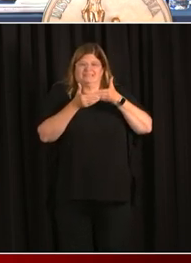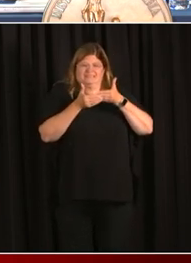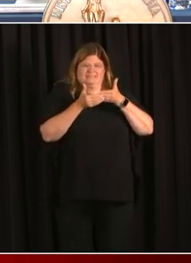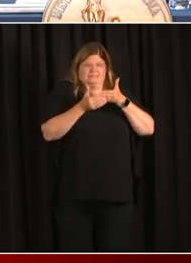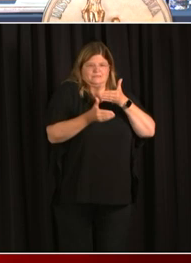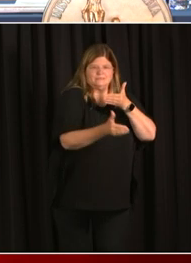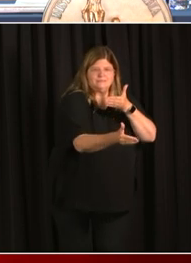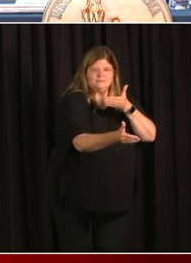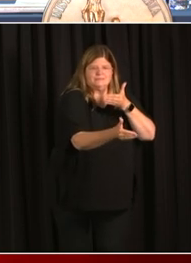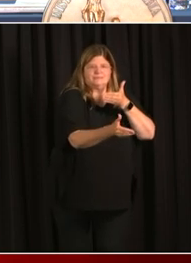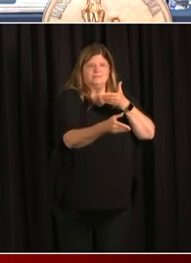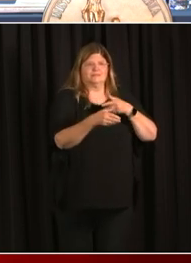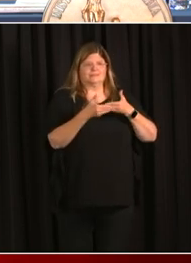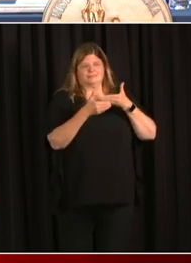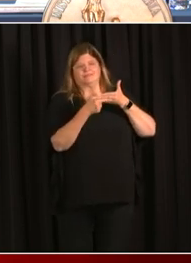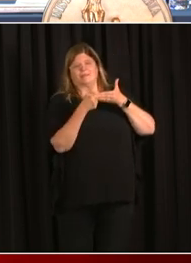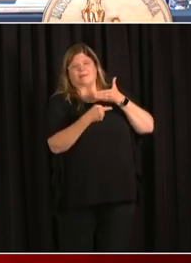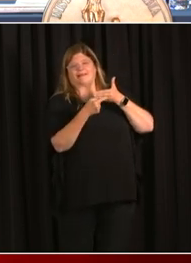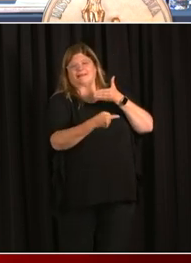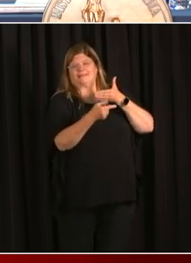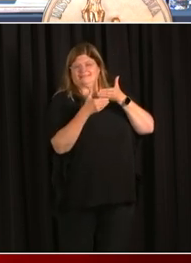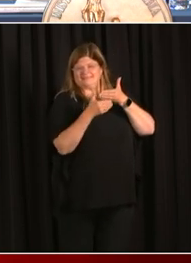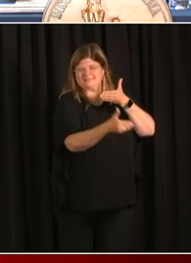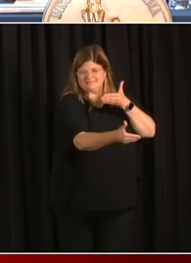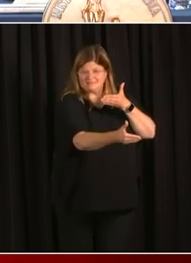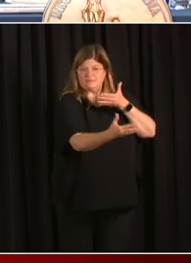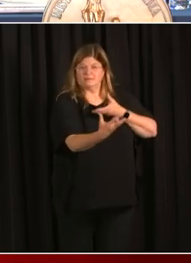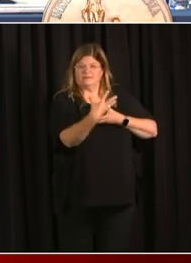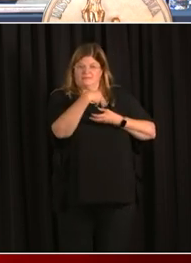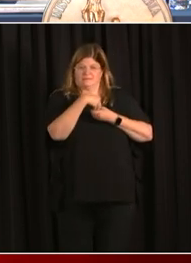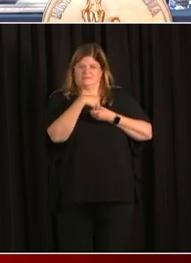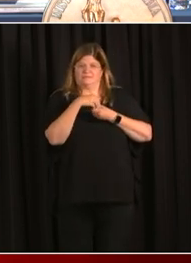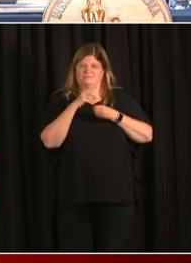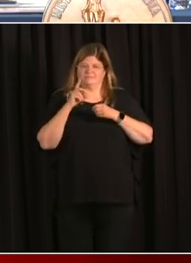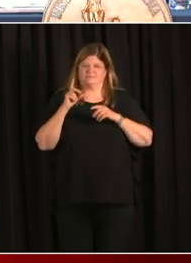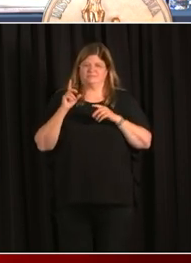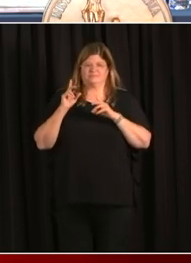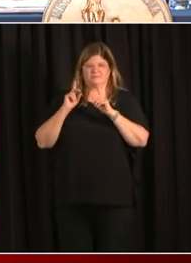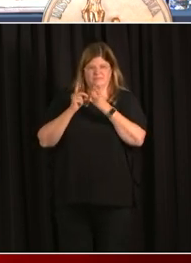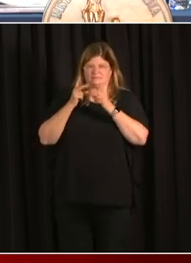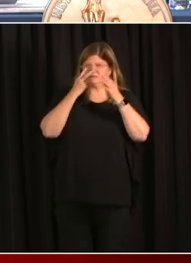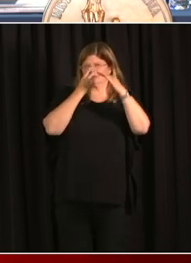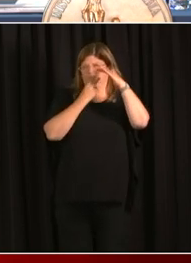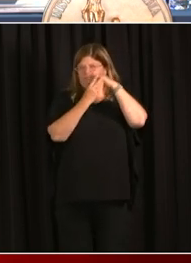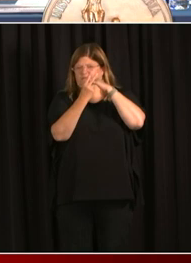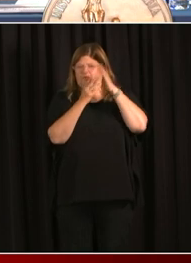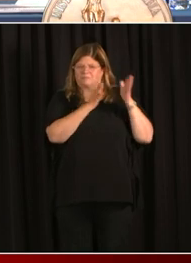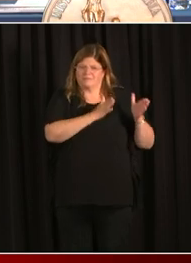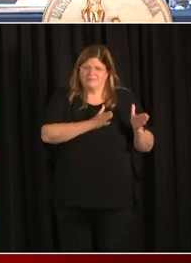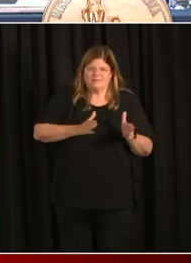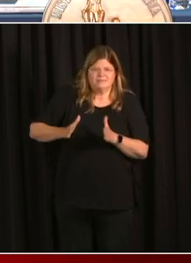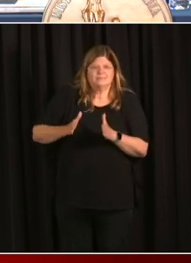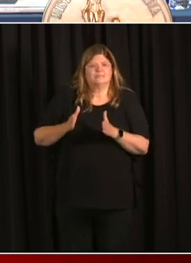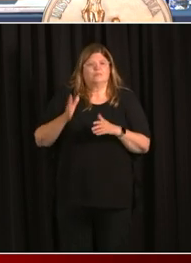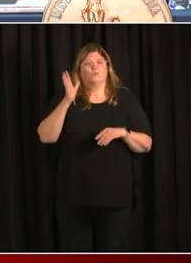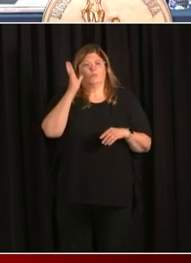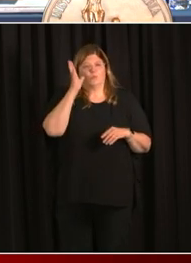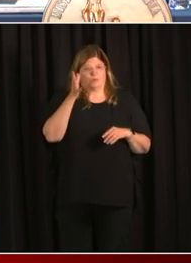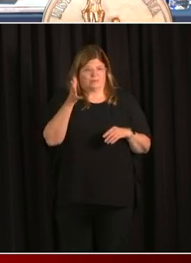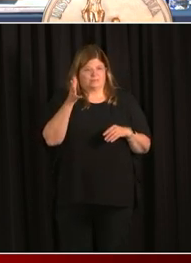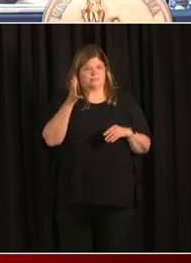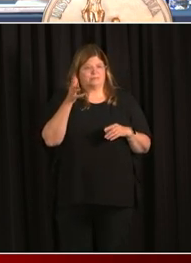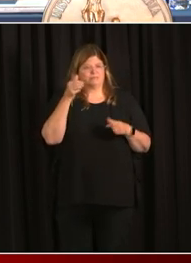months entail in terms of the district's planning. You will remember that we